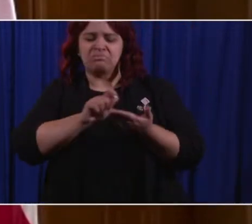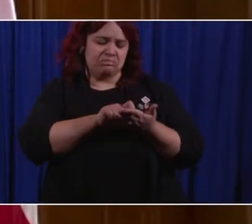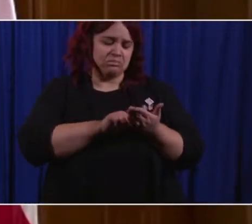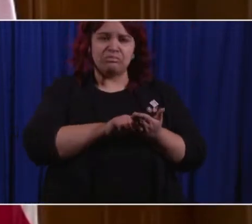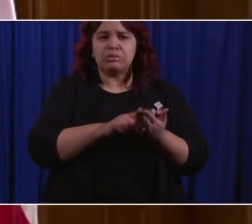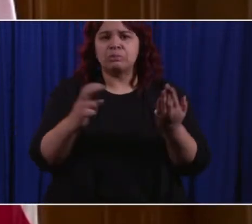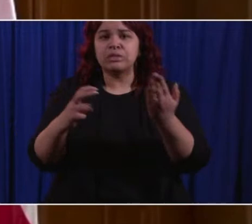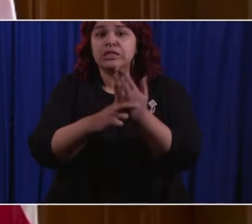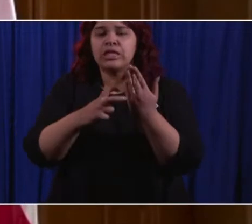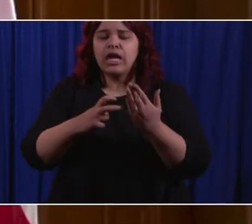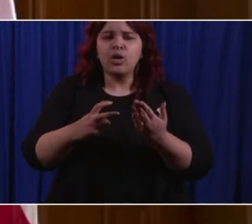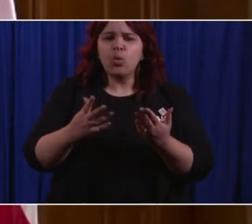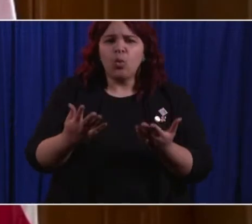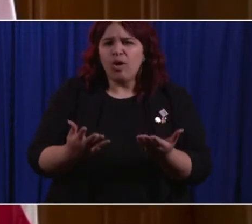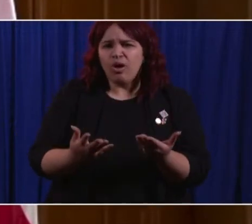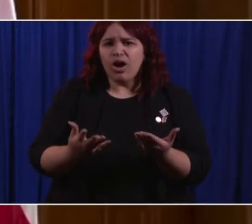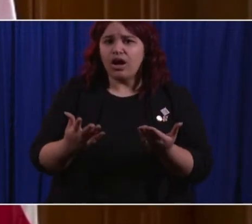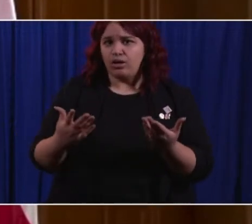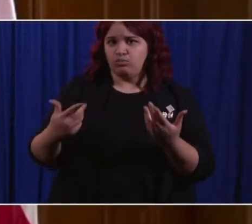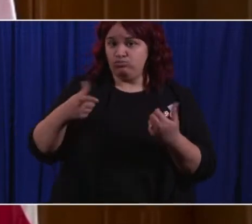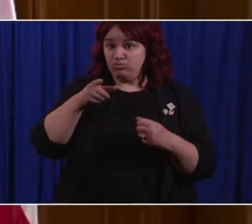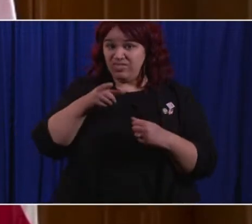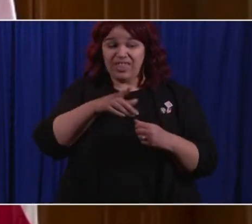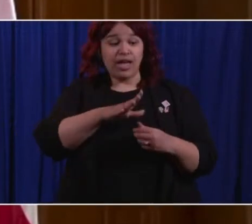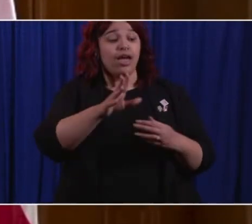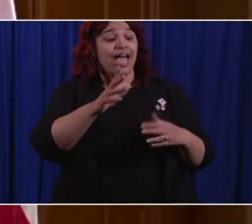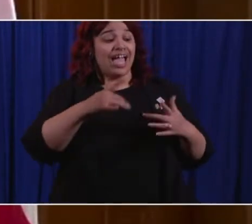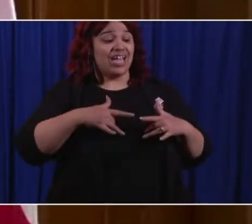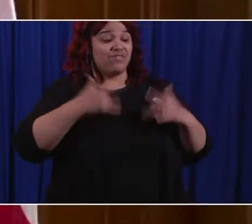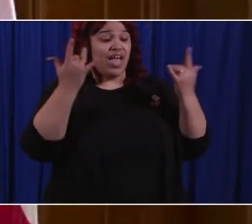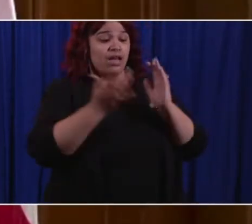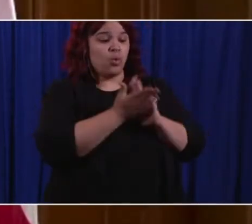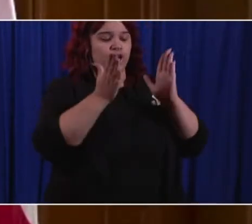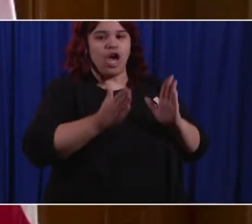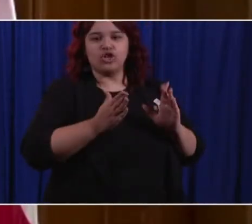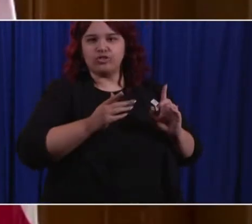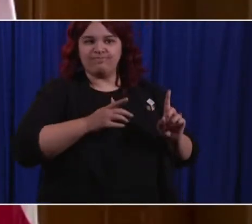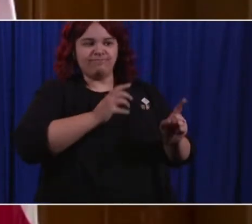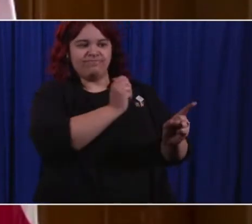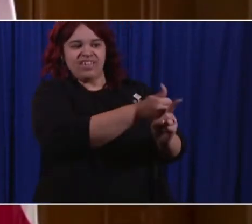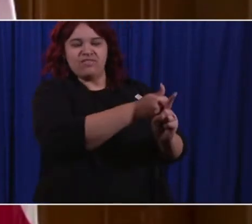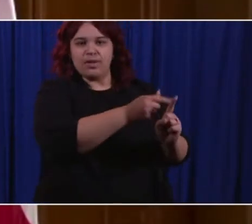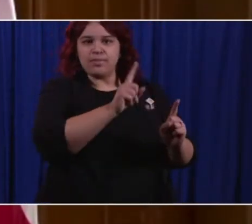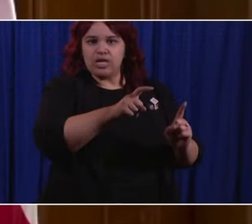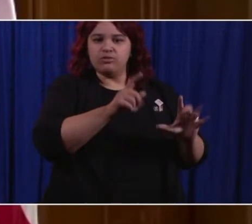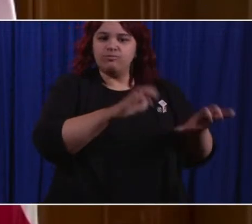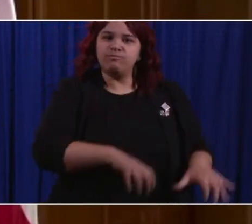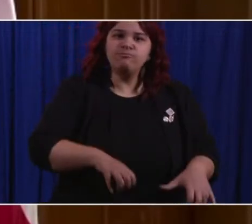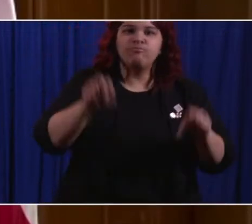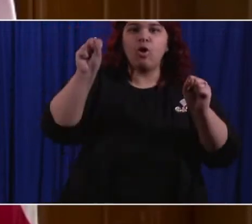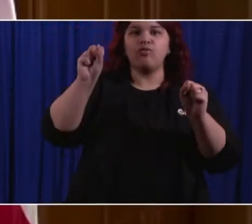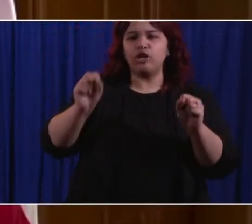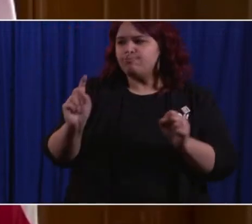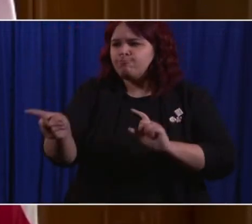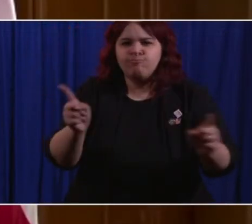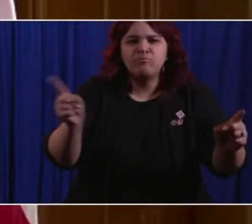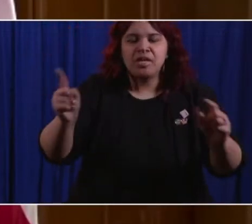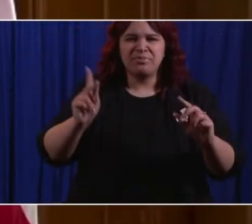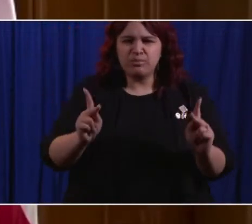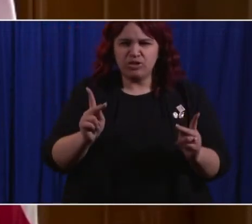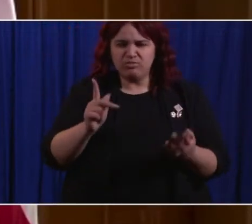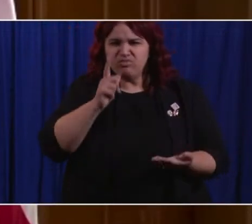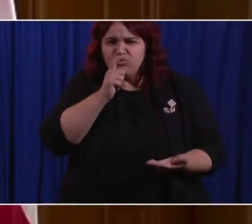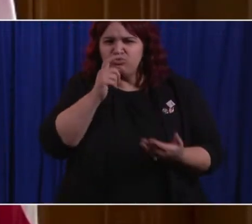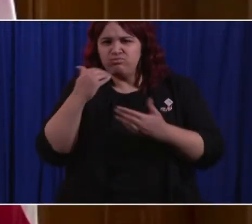event organizers essentially to police themselves? Well, I think what's happened in the last